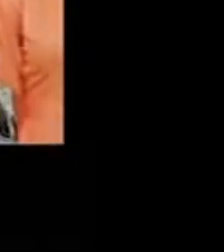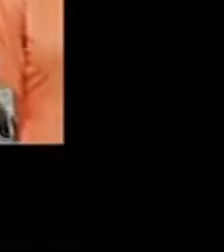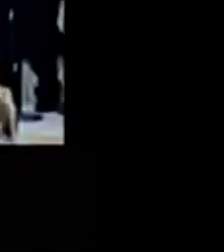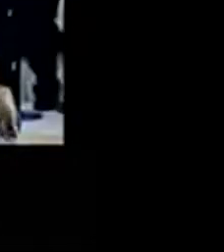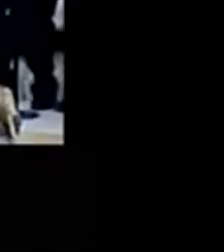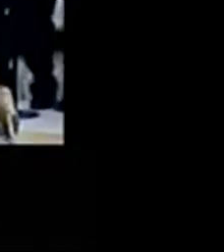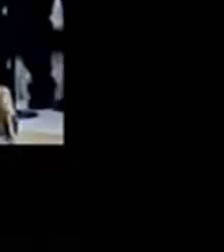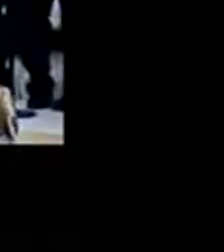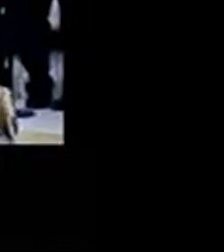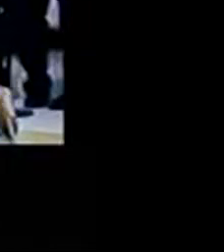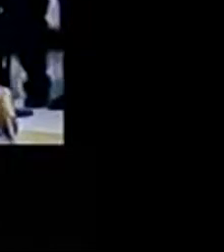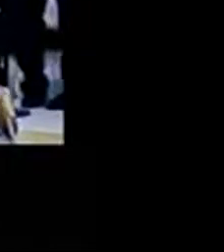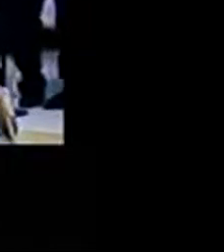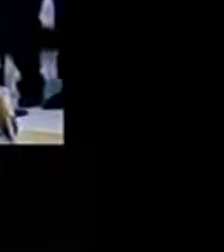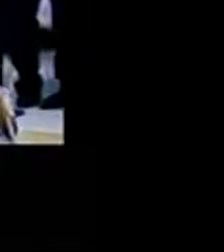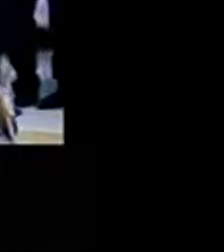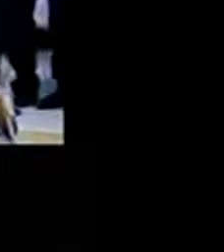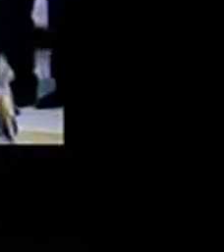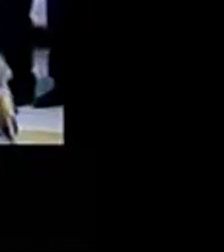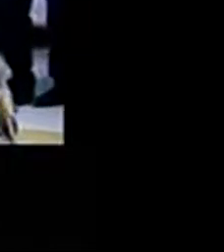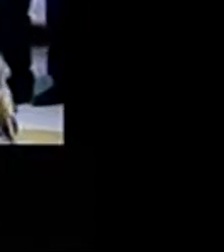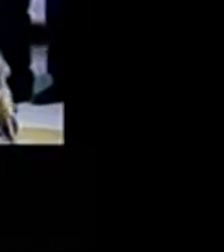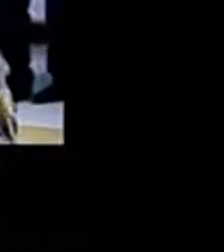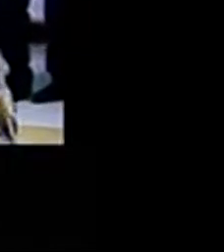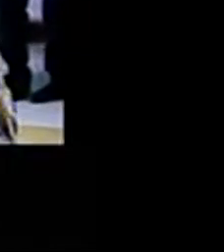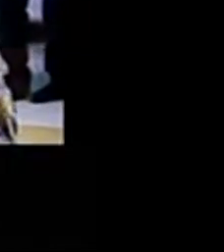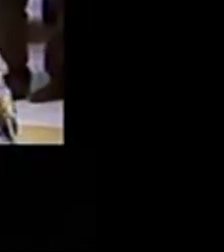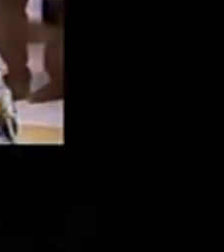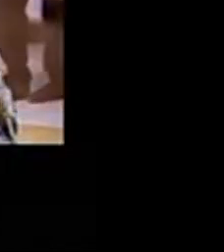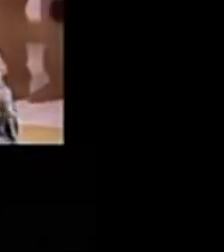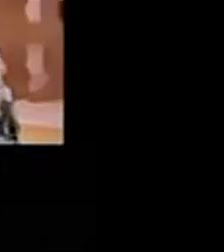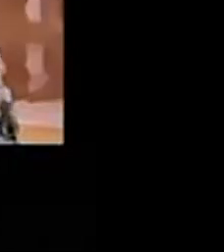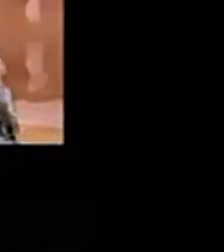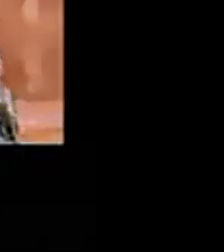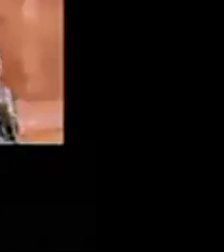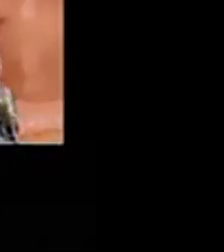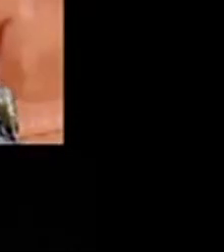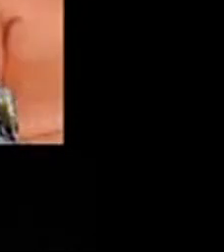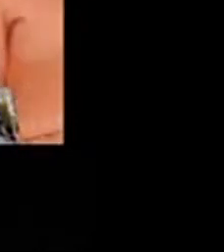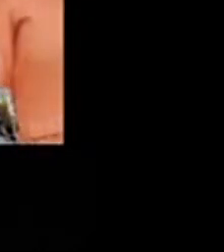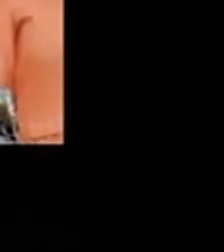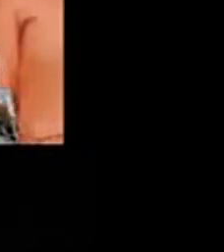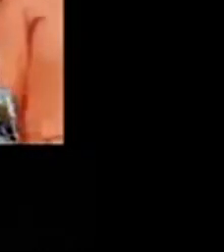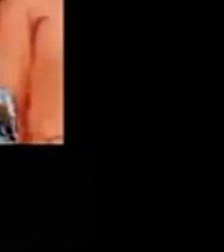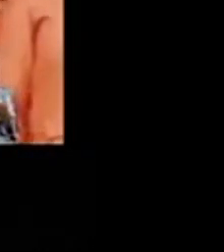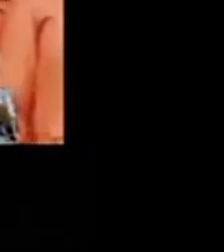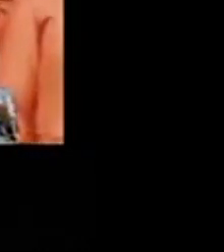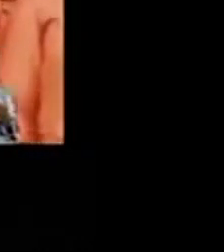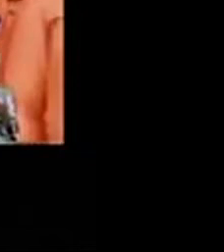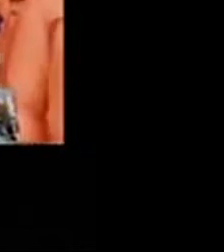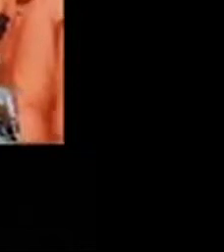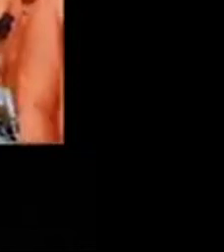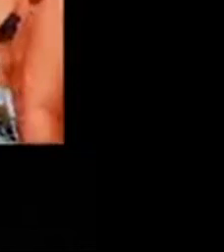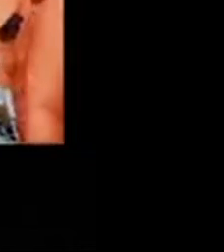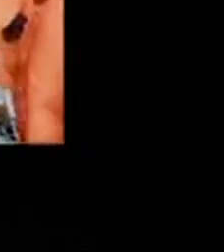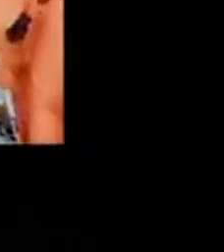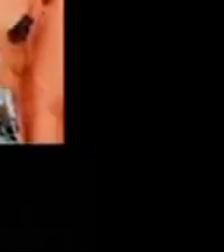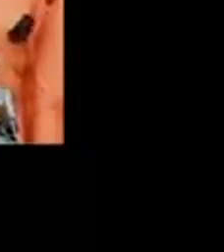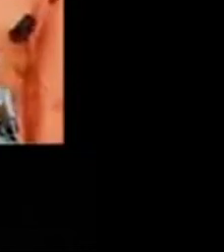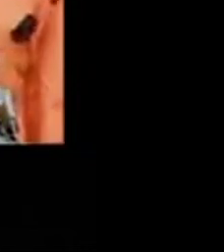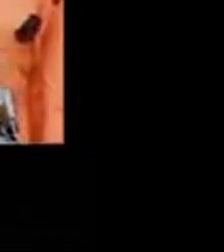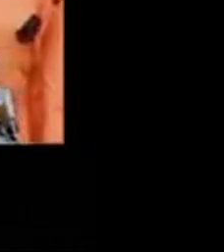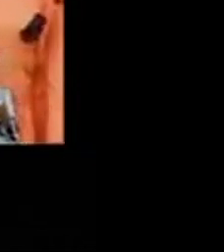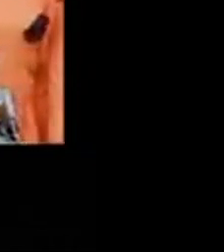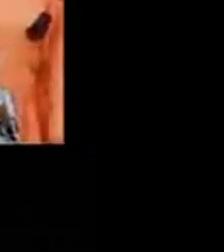slave to sickness. By his stripes we are healed. I am a child of God. And I'm no